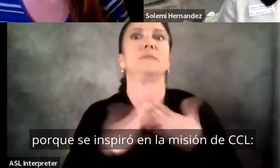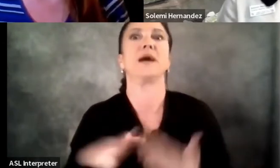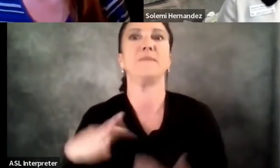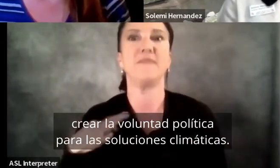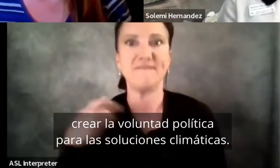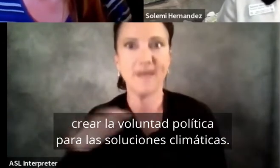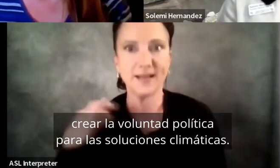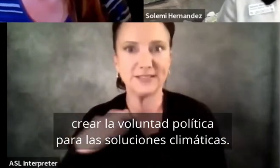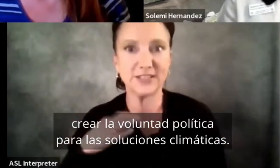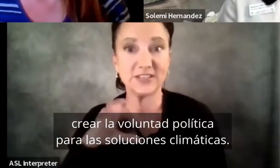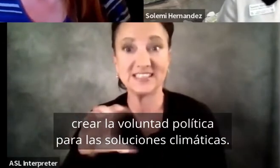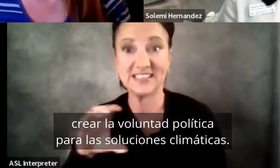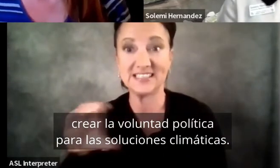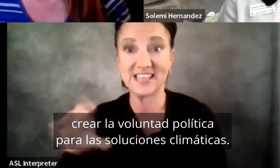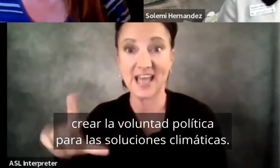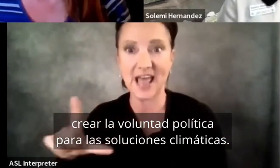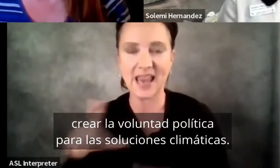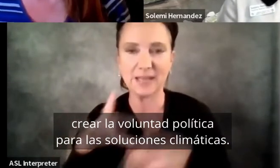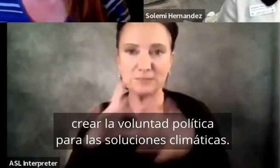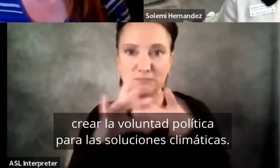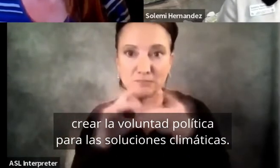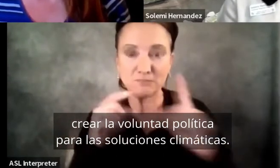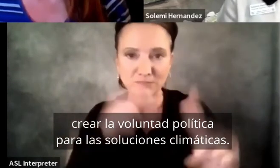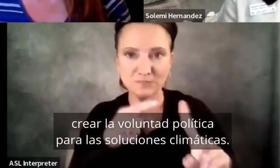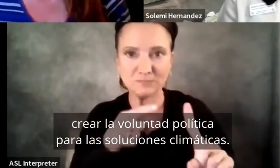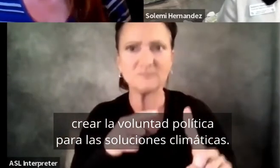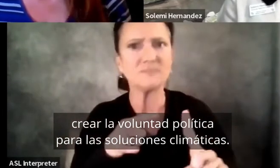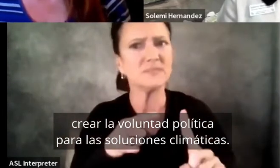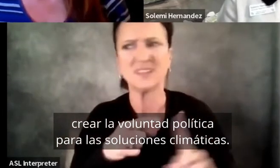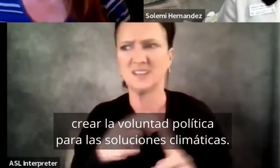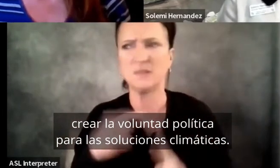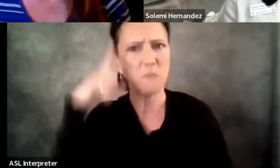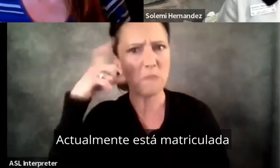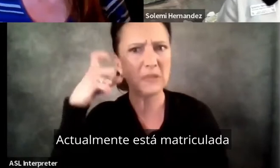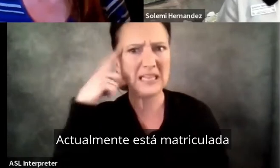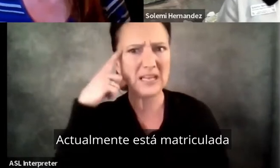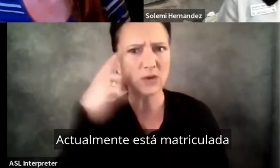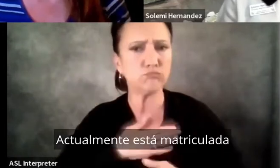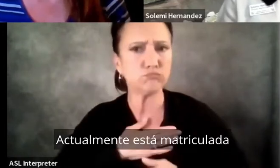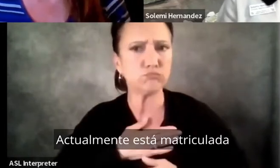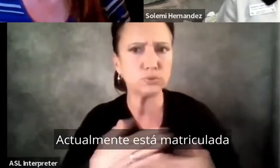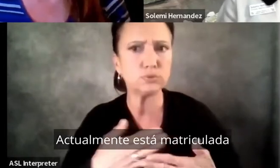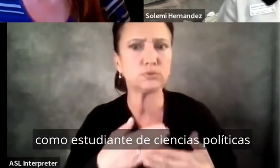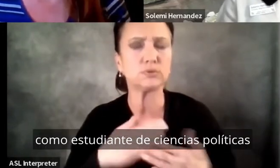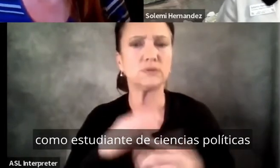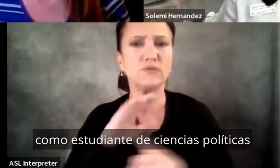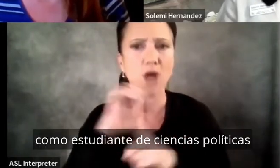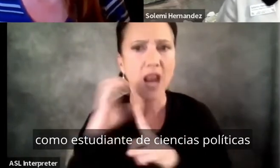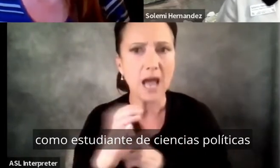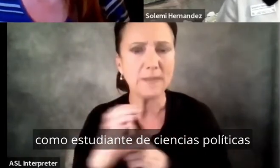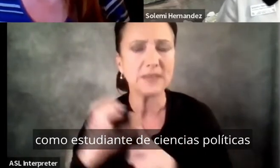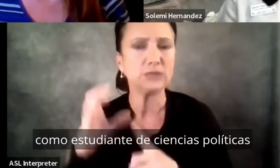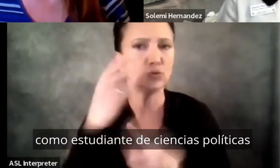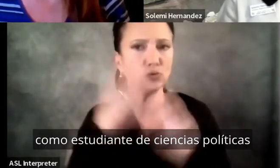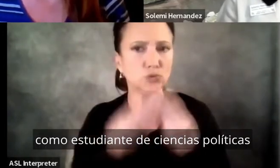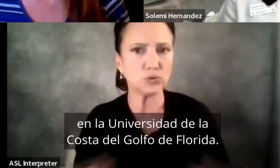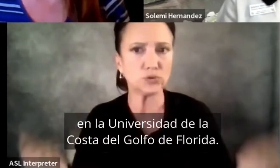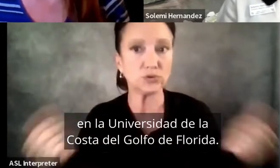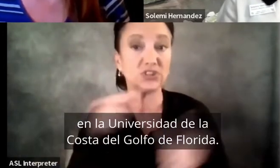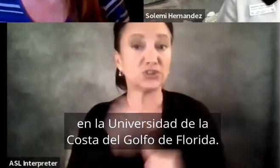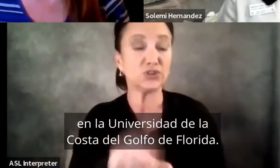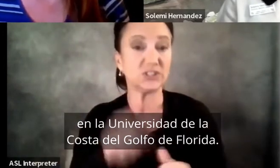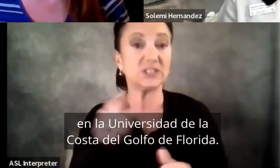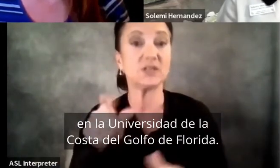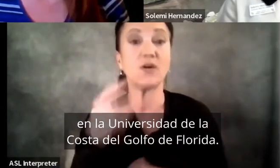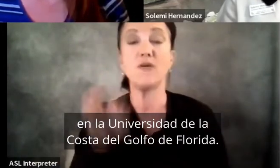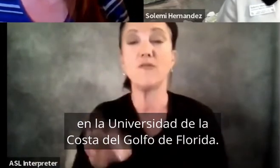mission to create the political will for climate solutions. She is currently enrolled as a political science student at